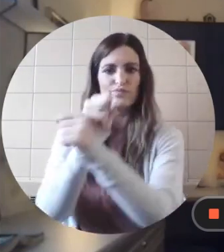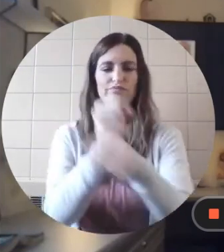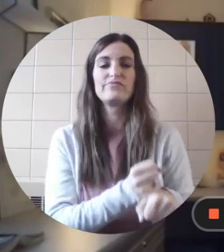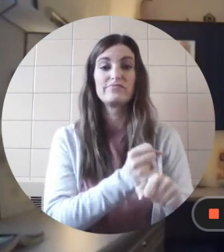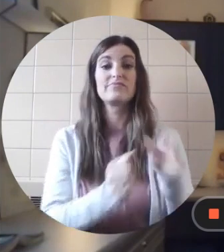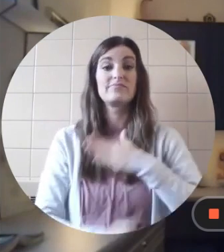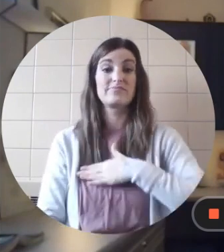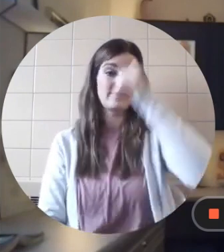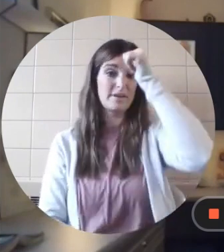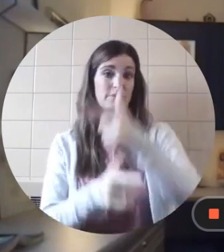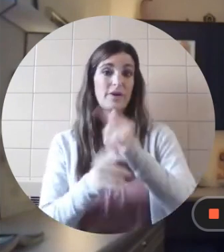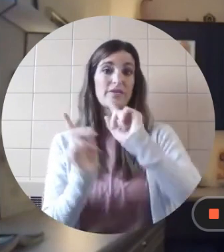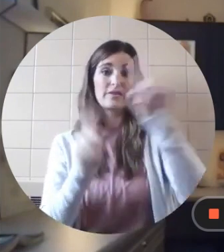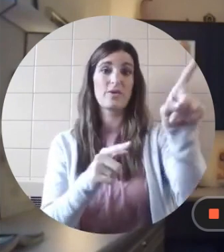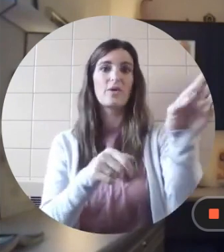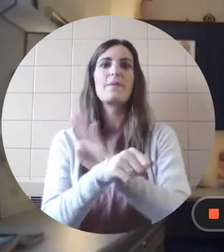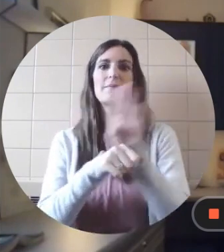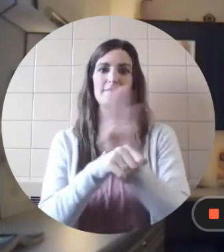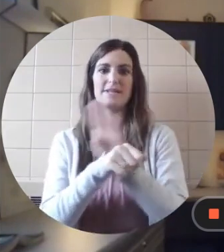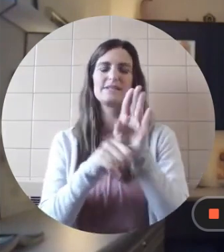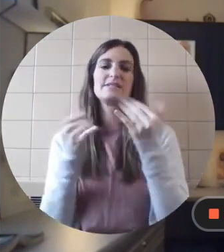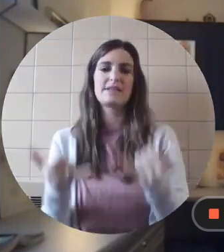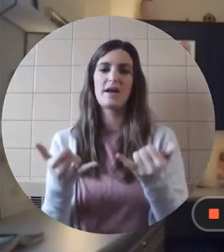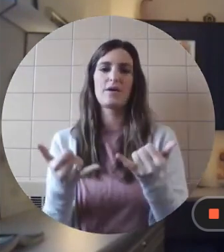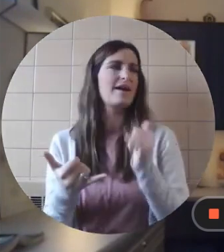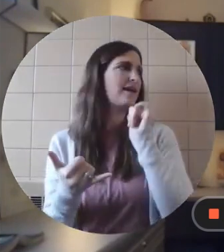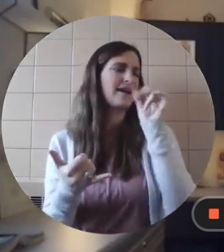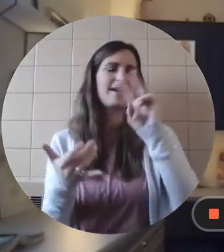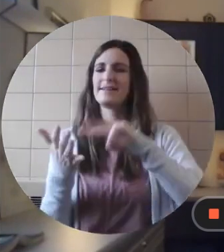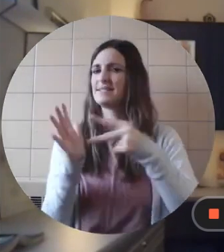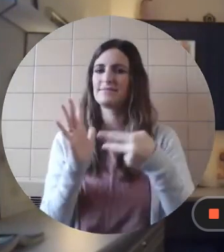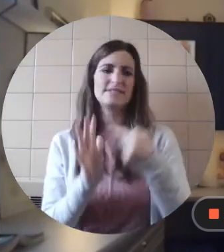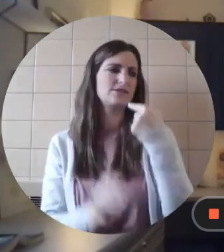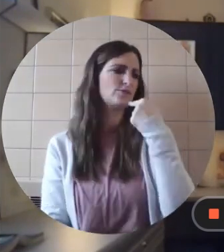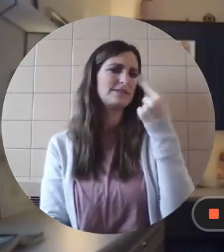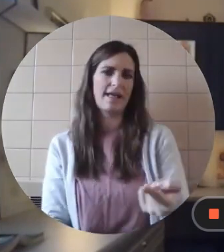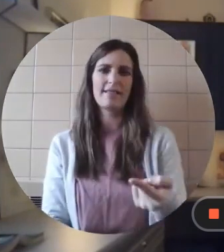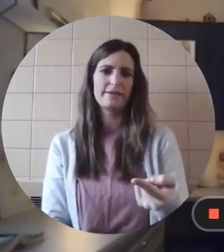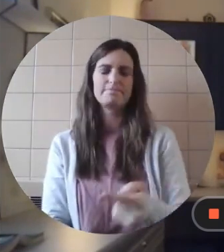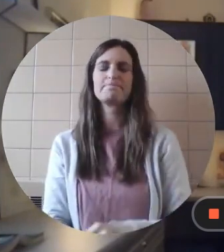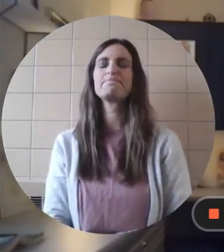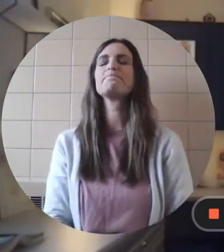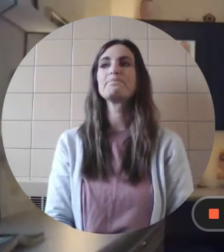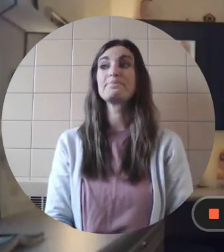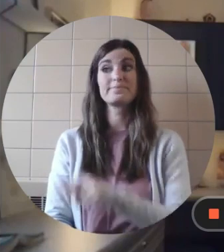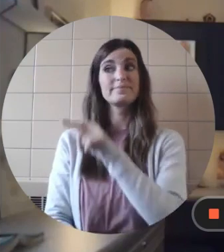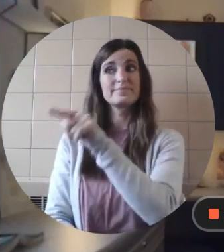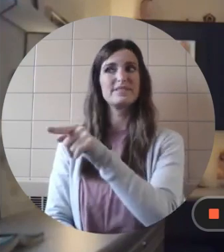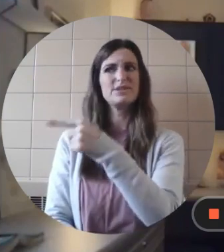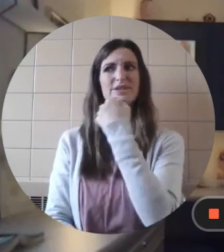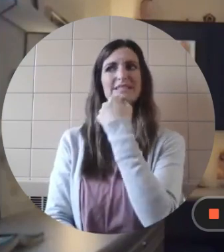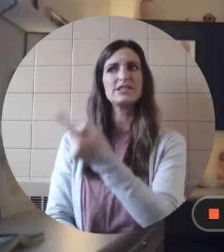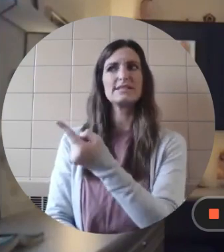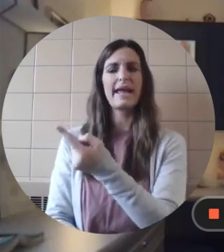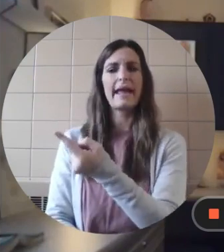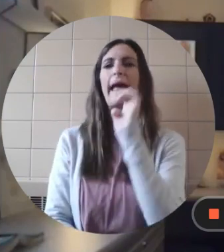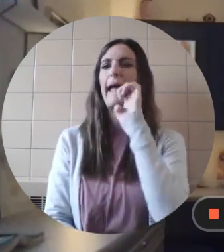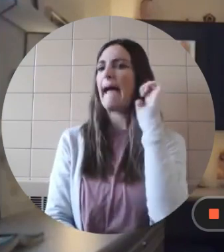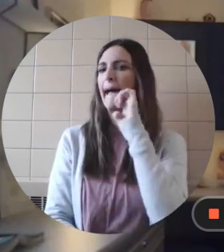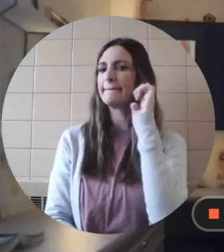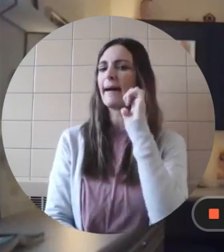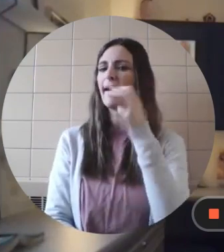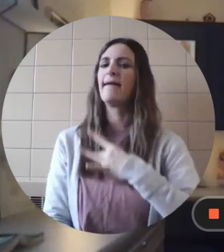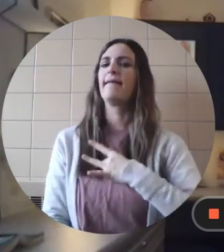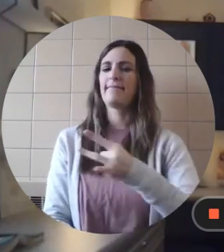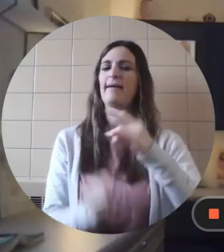he's in high school and busier. I didn't really mean to tell Jack that. It just came out. You'll just say, Emma likes to go